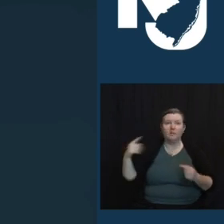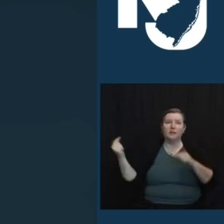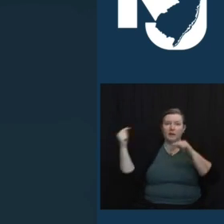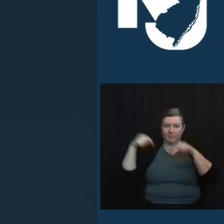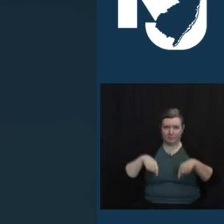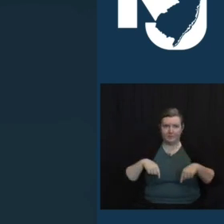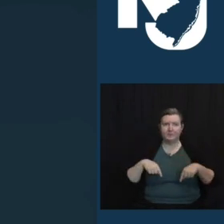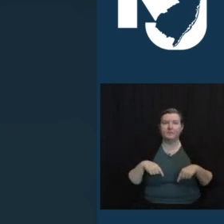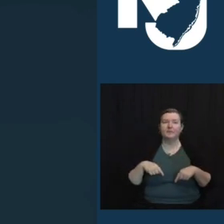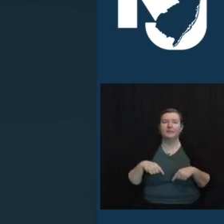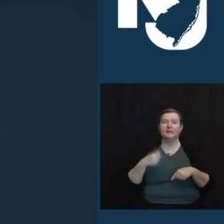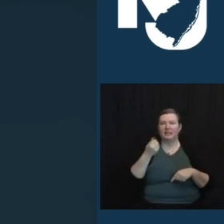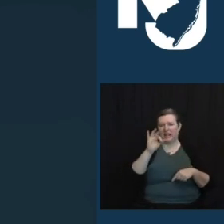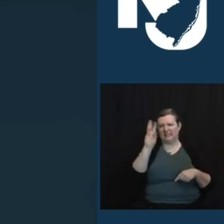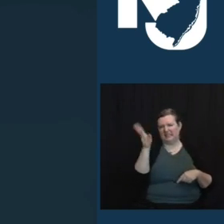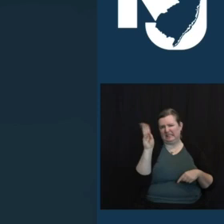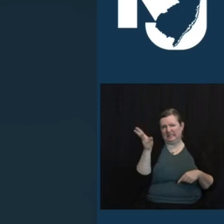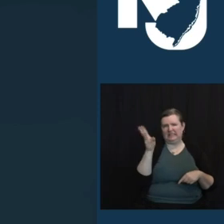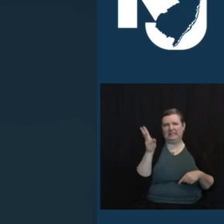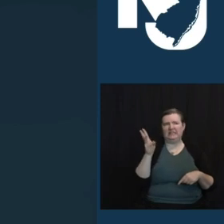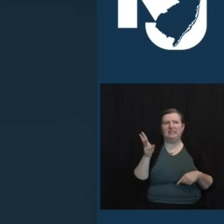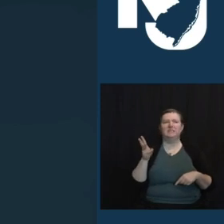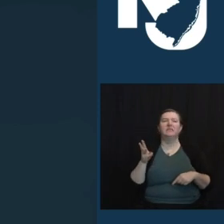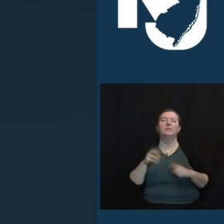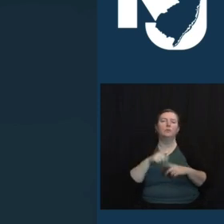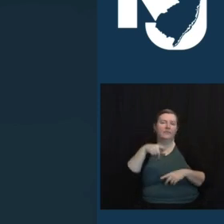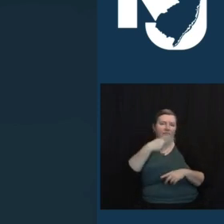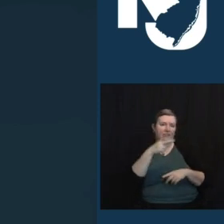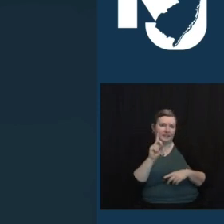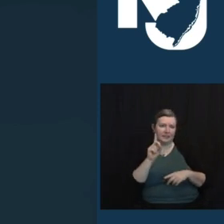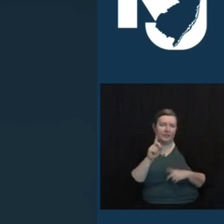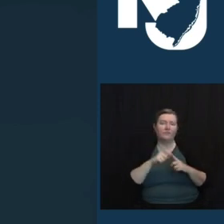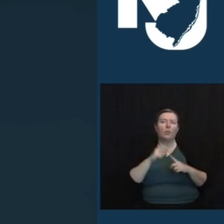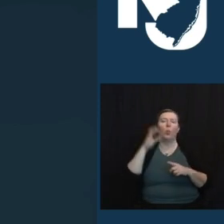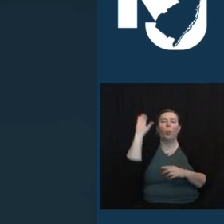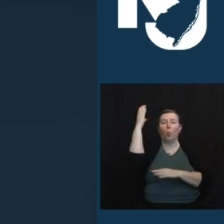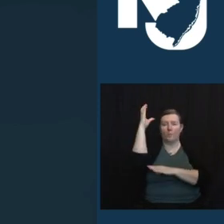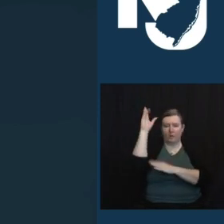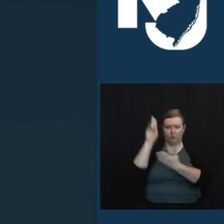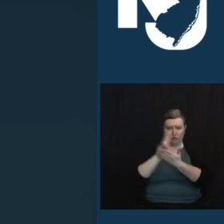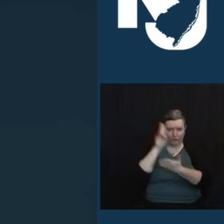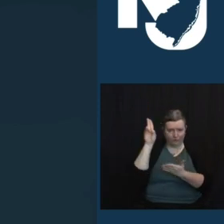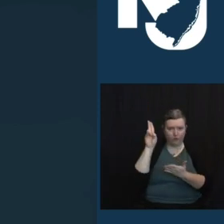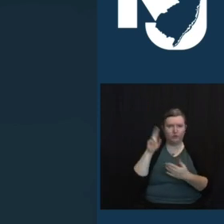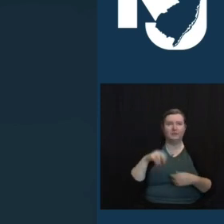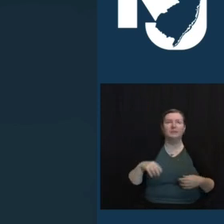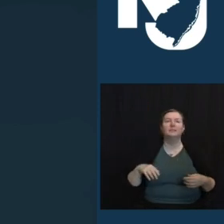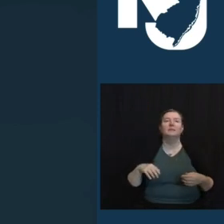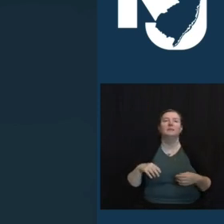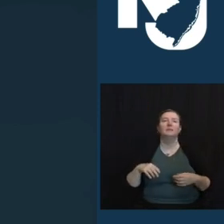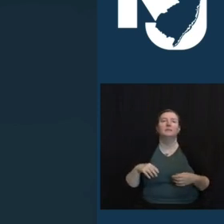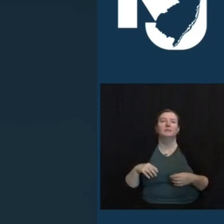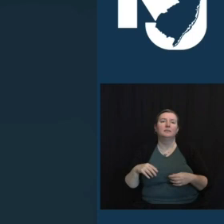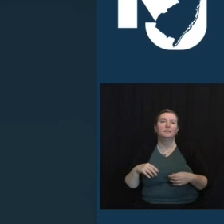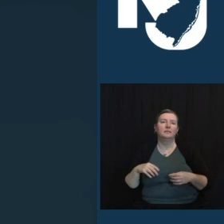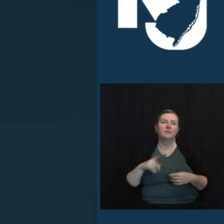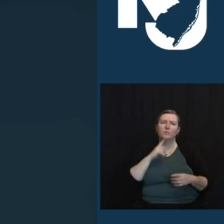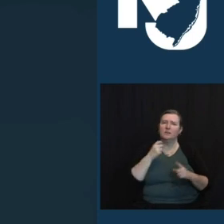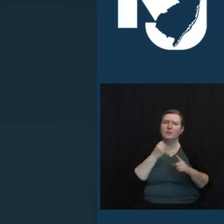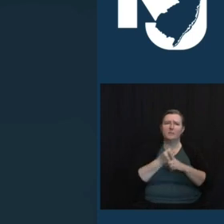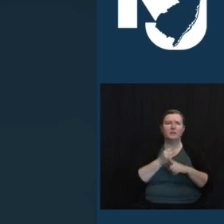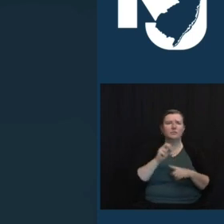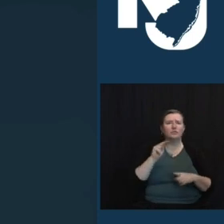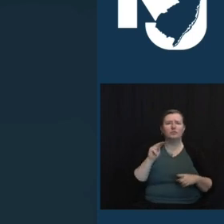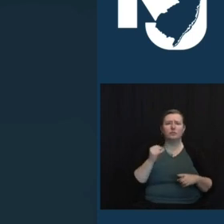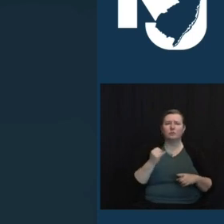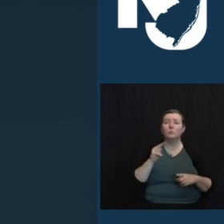He earned a PhD from Columbia University, becoming a professor, but his impact in New Jersey was in Union County. He